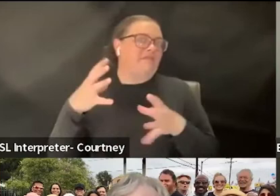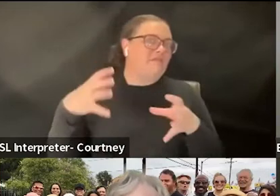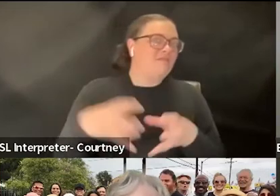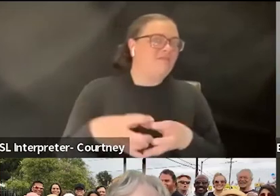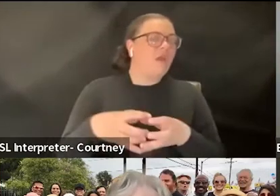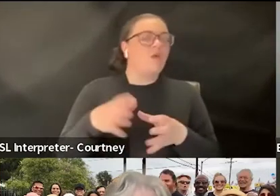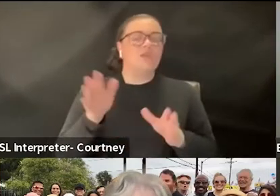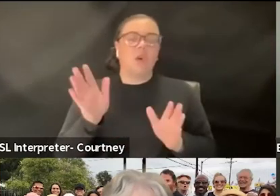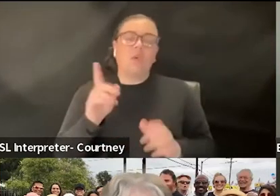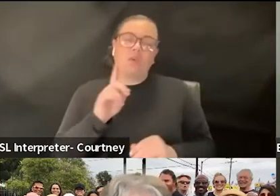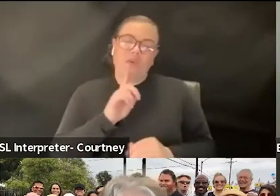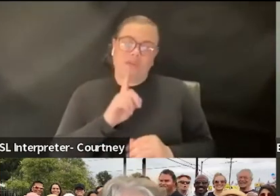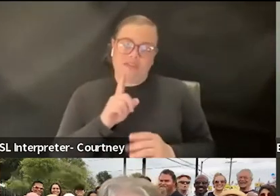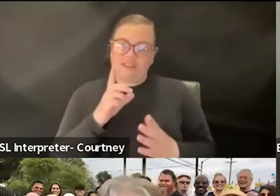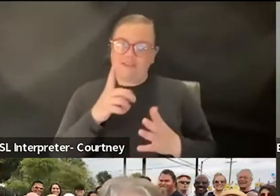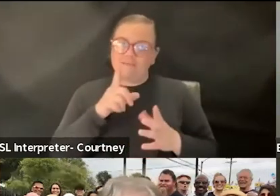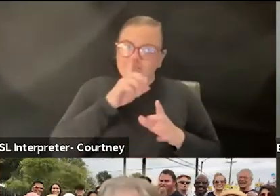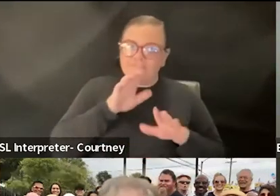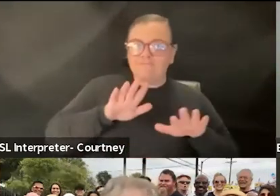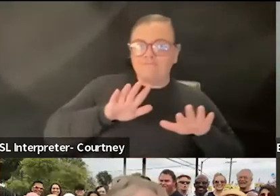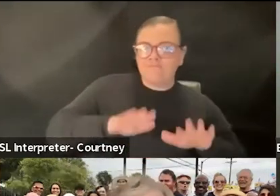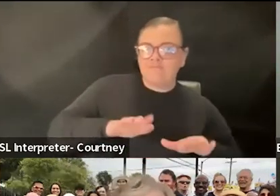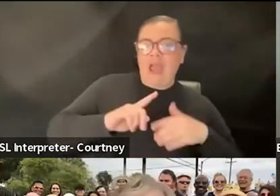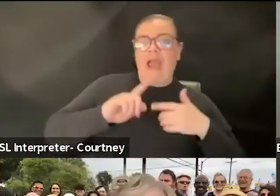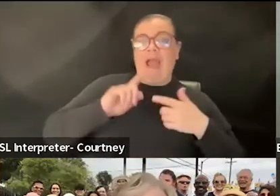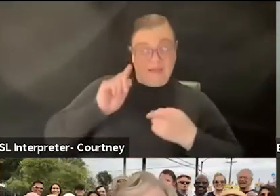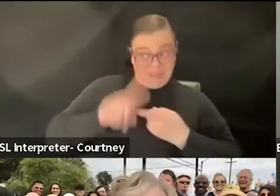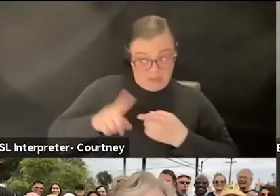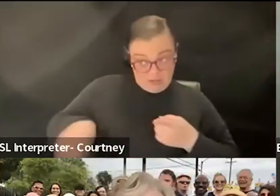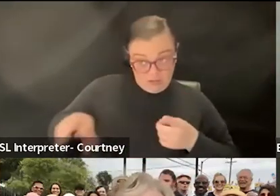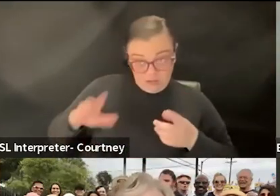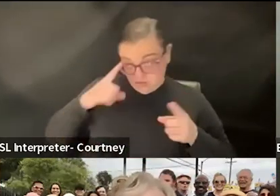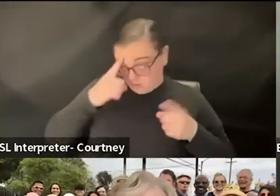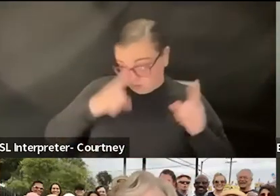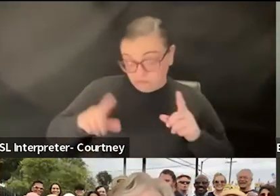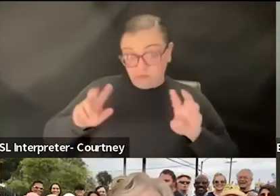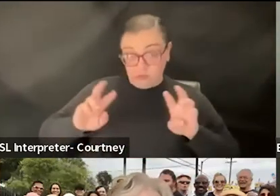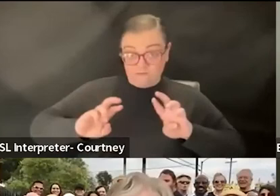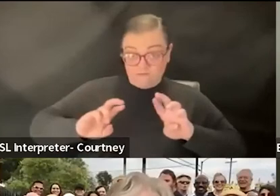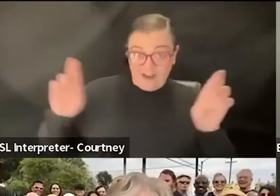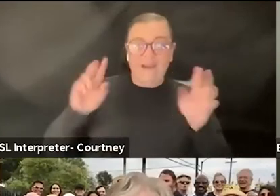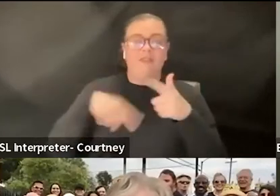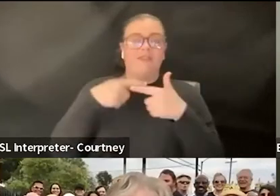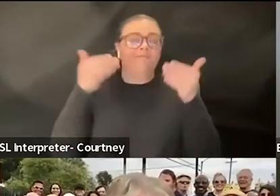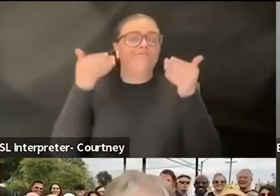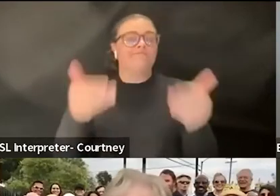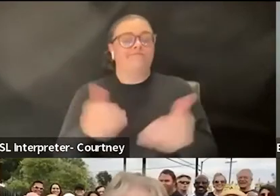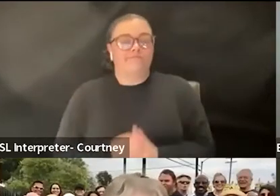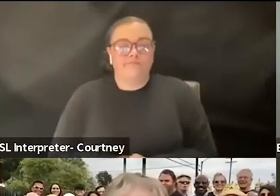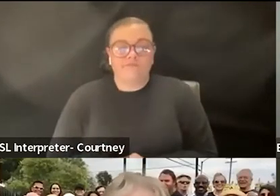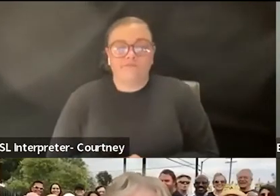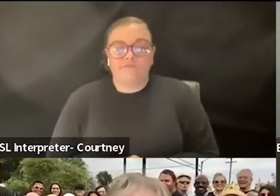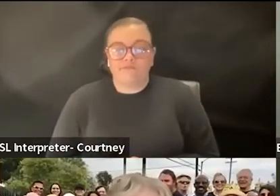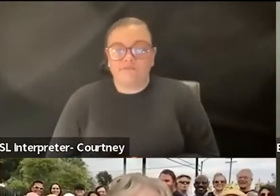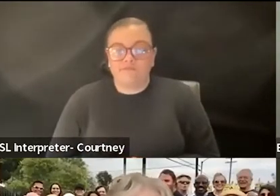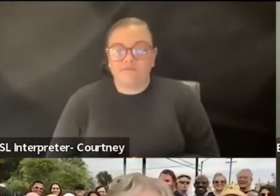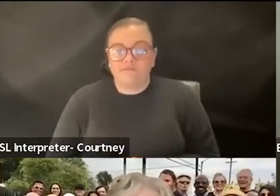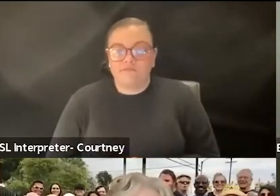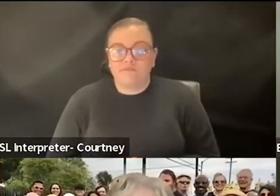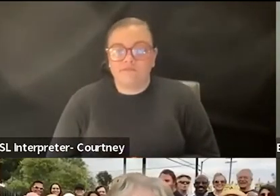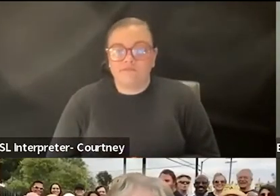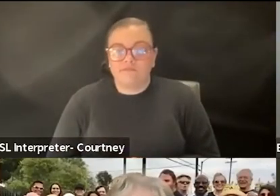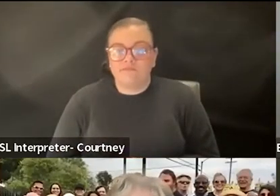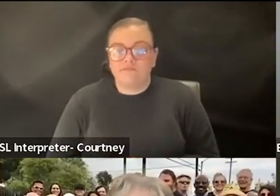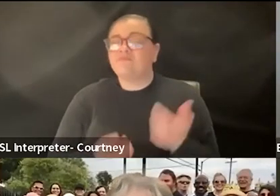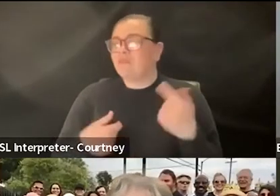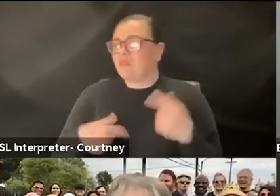say is the essential components. Building support from the ground up and working on that. Mike, I see you